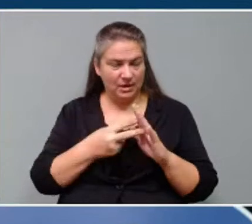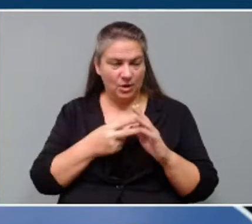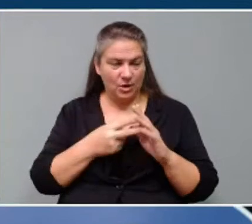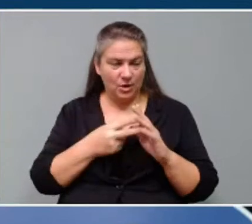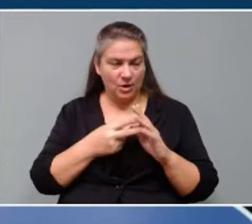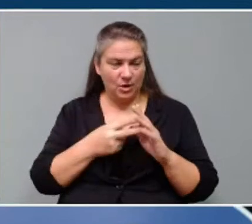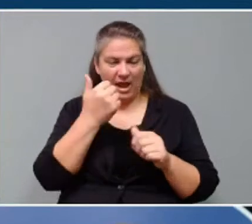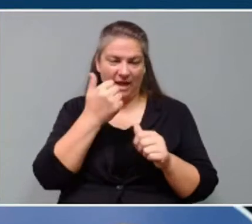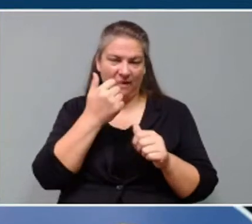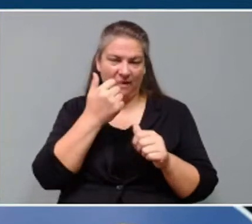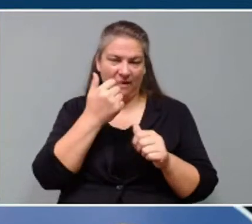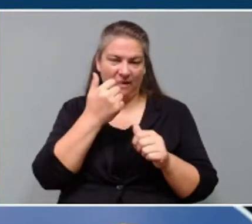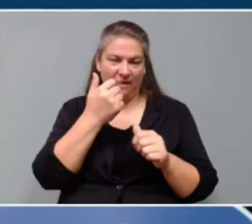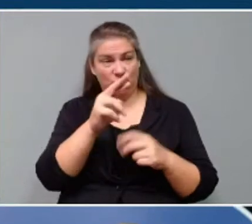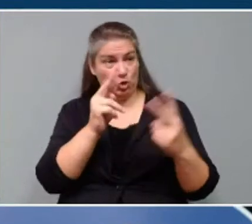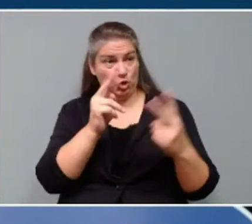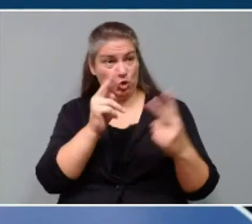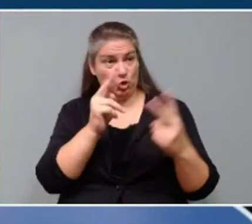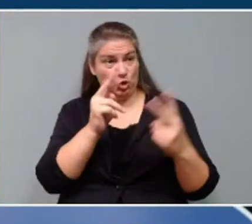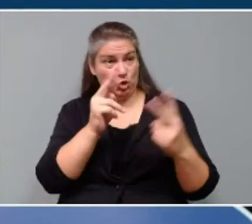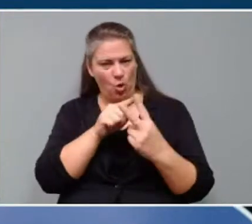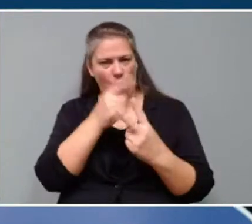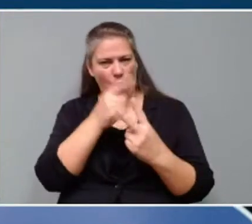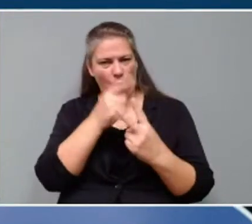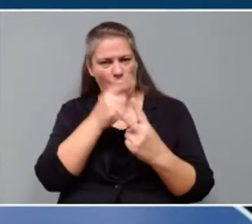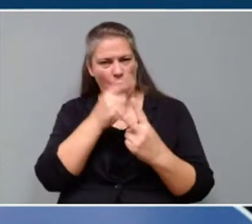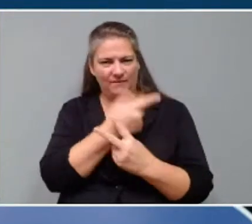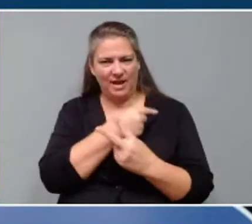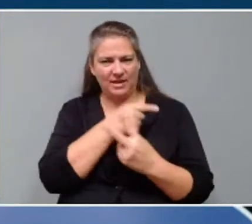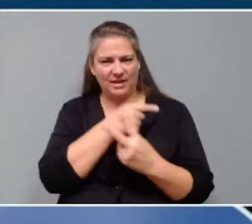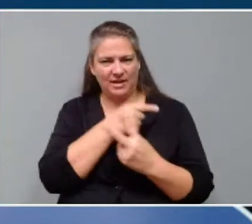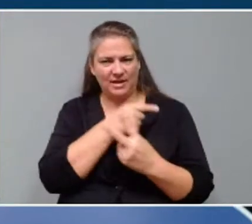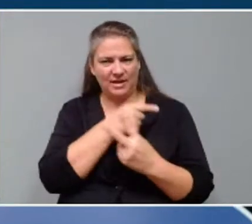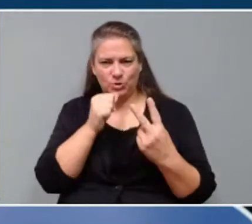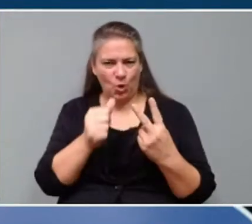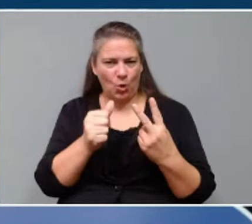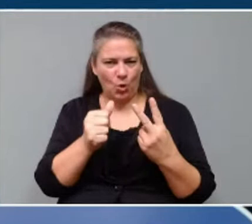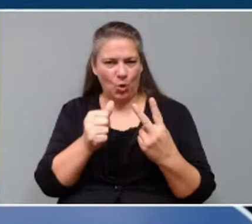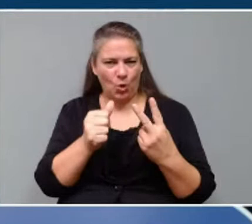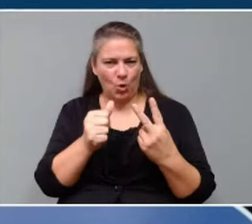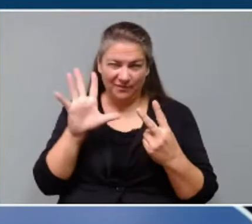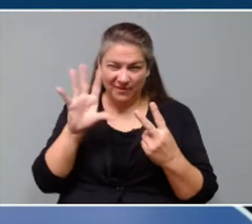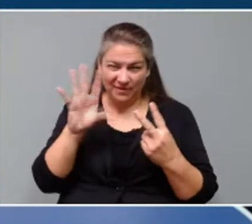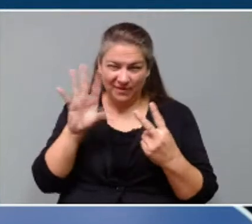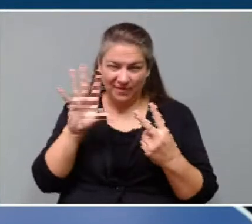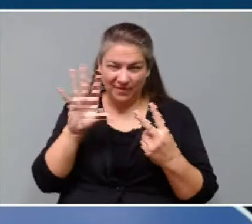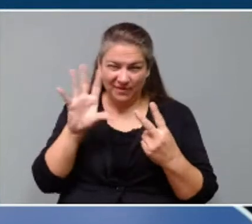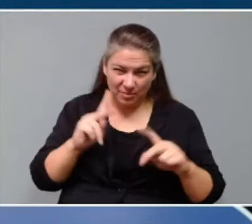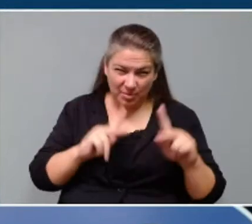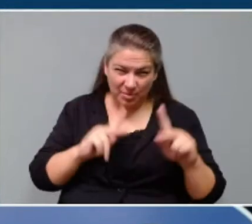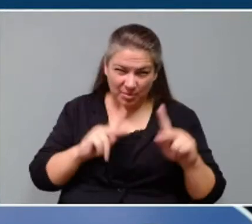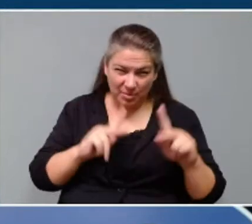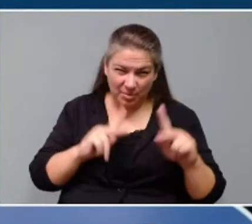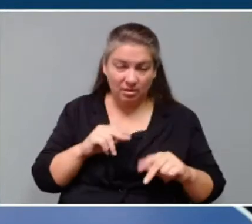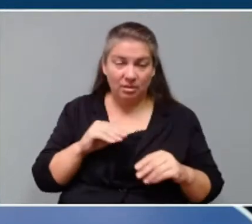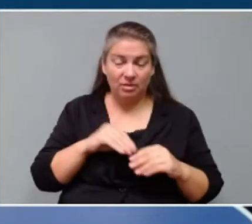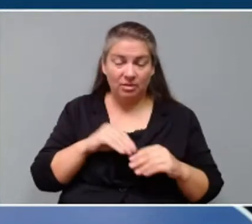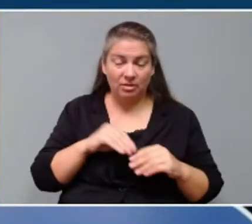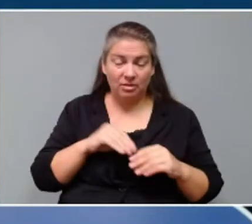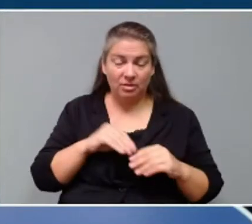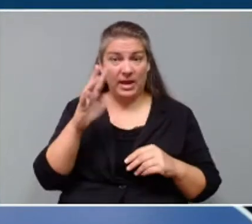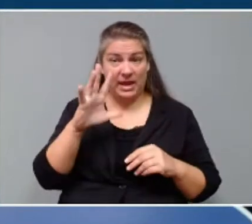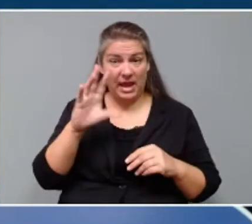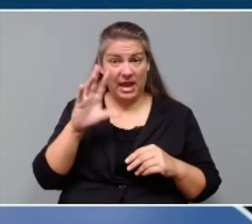if you've just hit 50, is not going to be vaccinated. But it means that the numbers in these 3 counties are